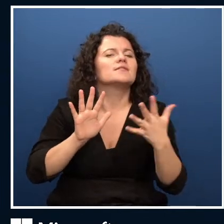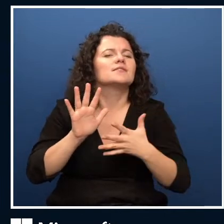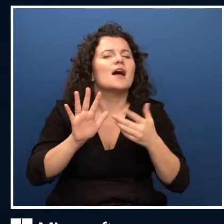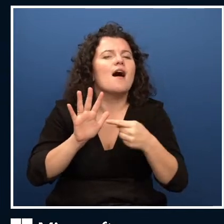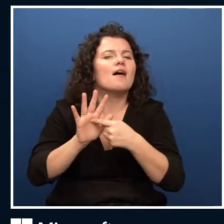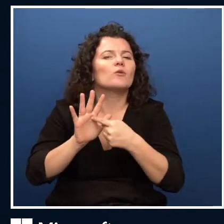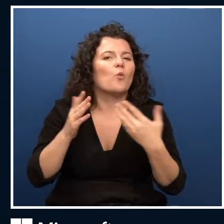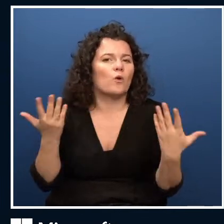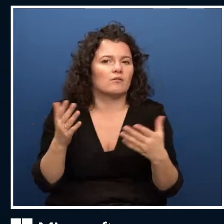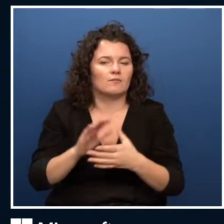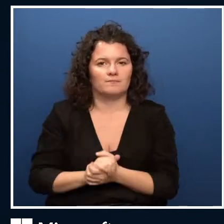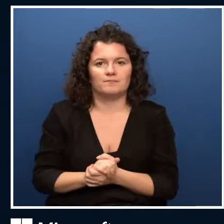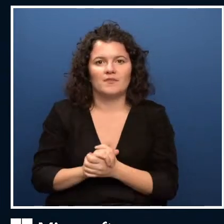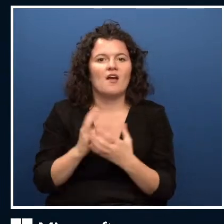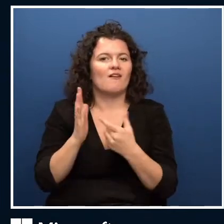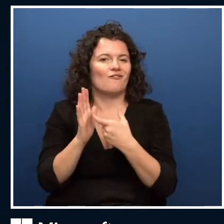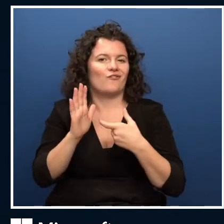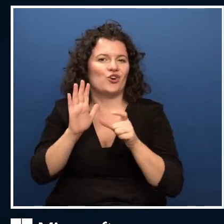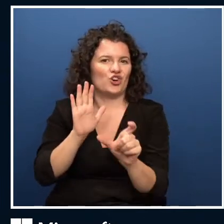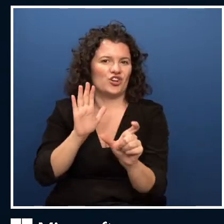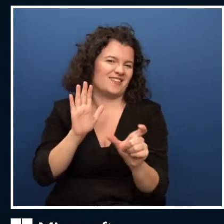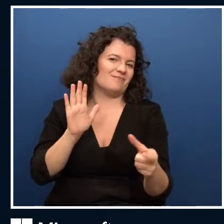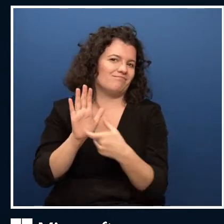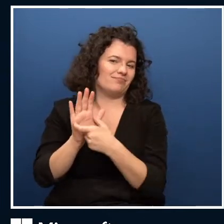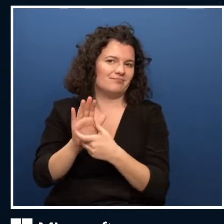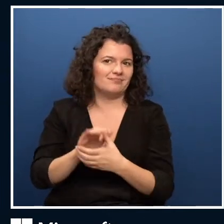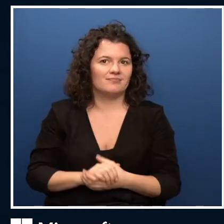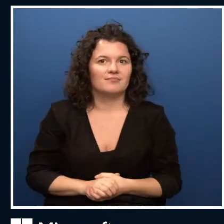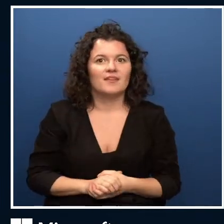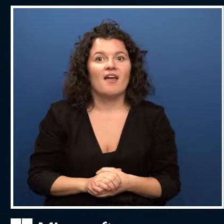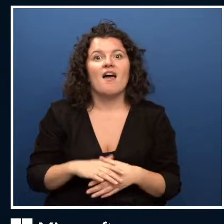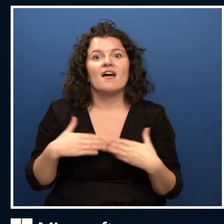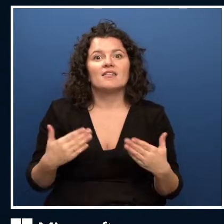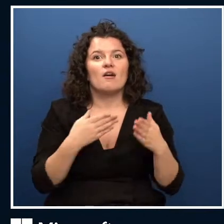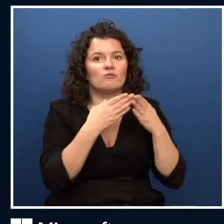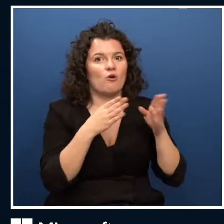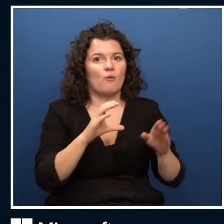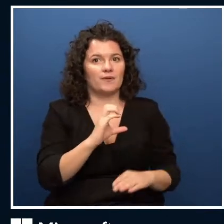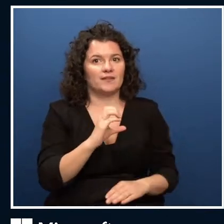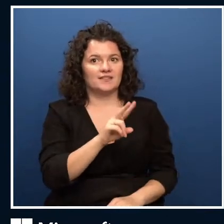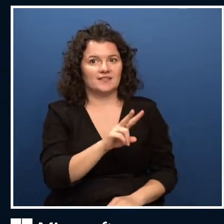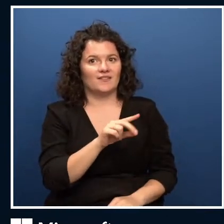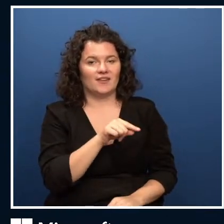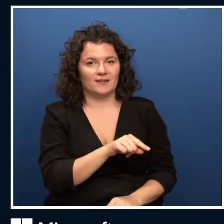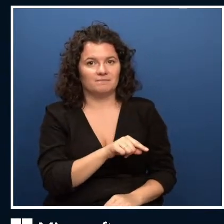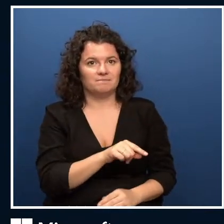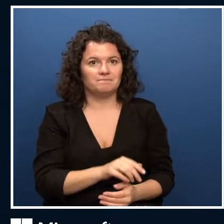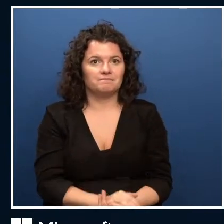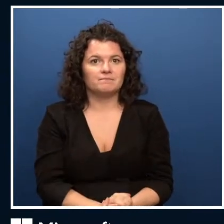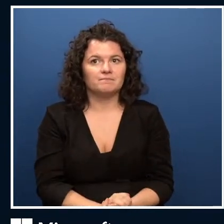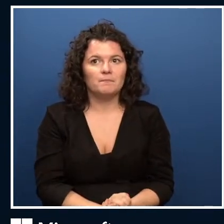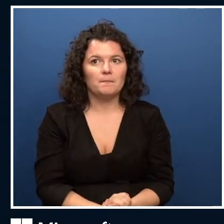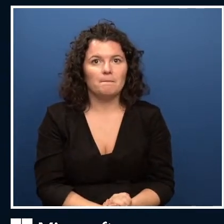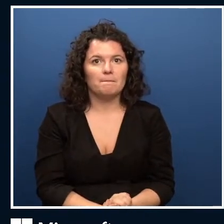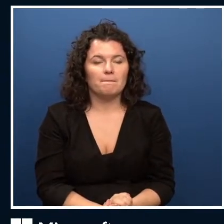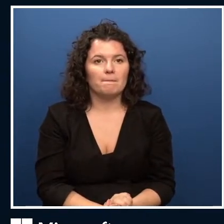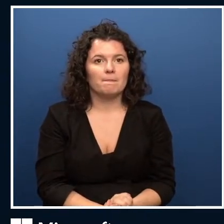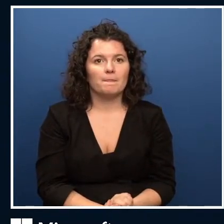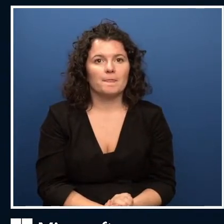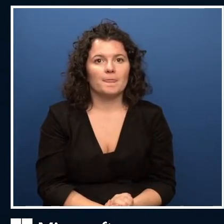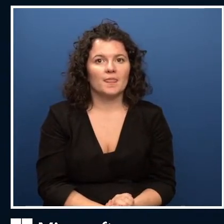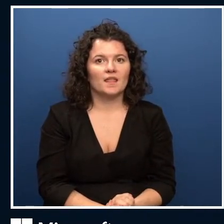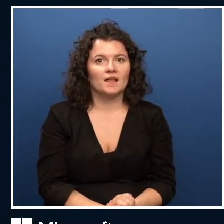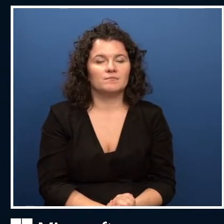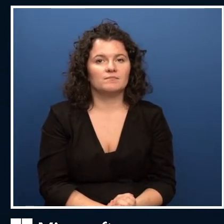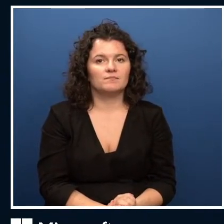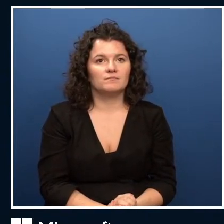use Python and OpenCV to detect those different sign language poses. And OpenCV